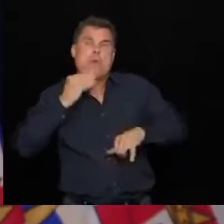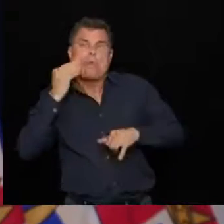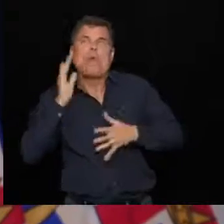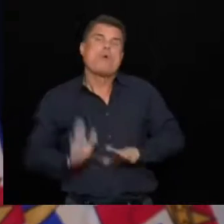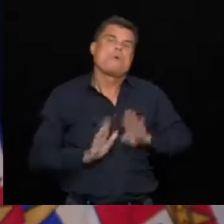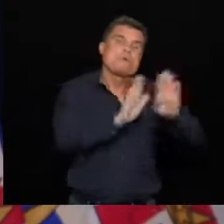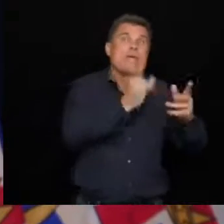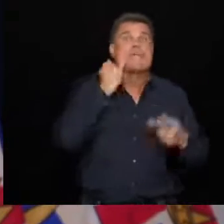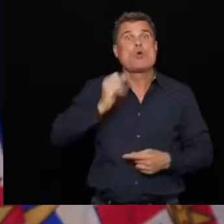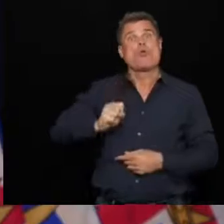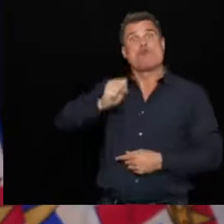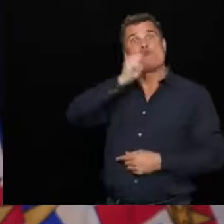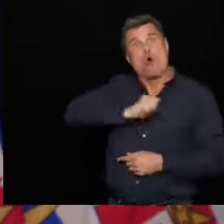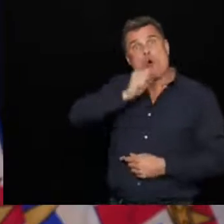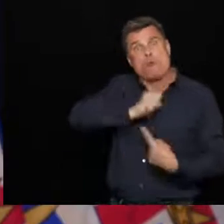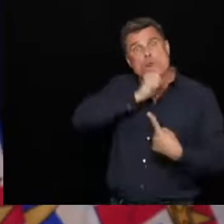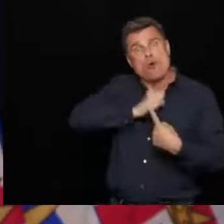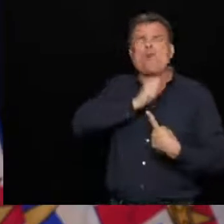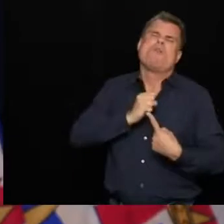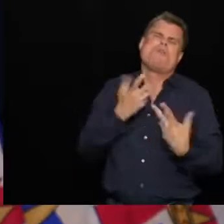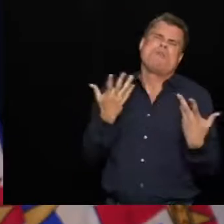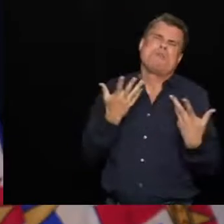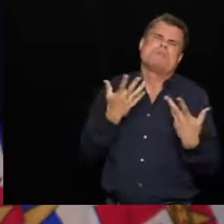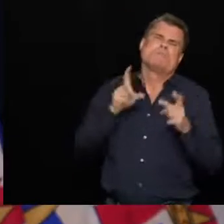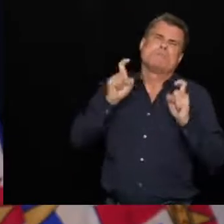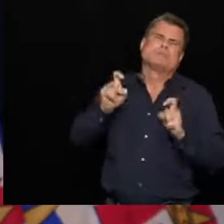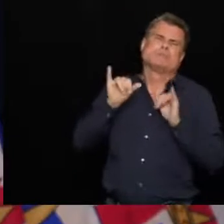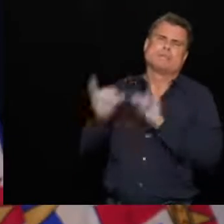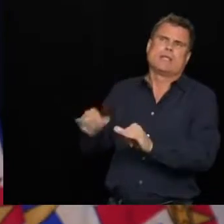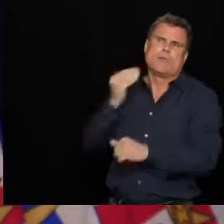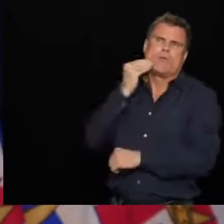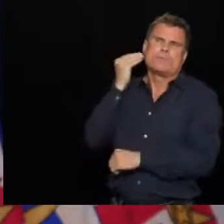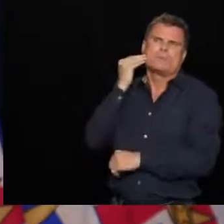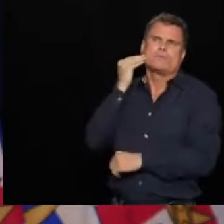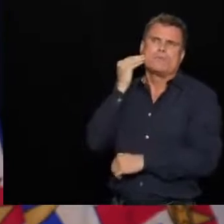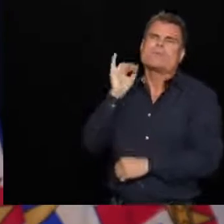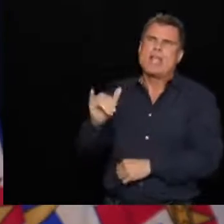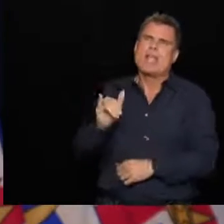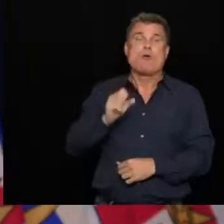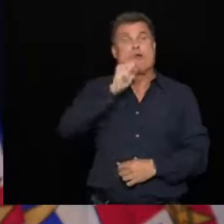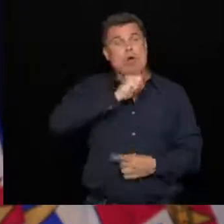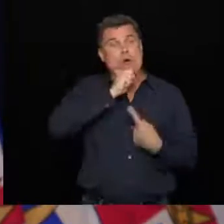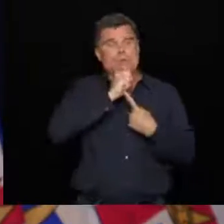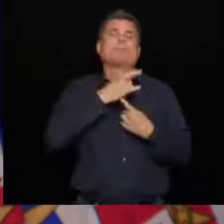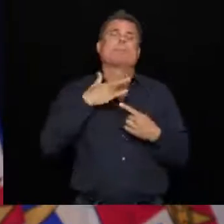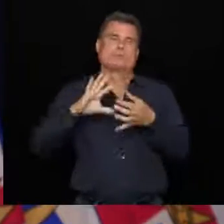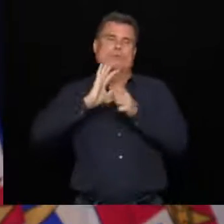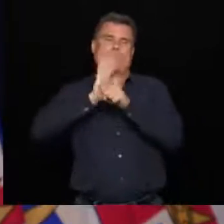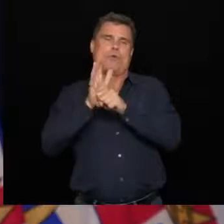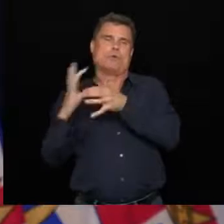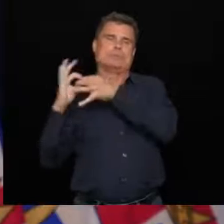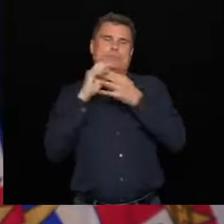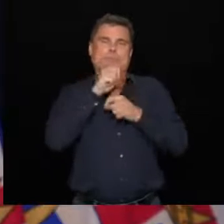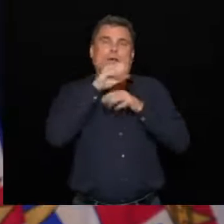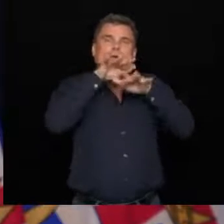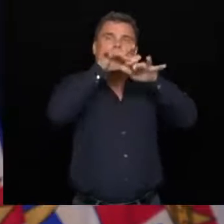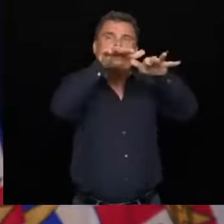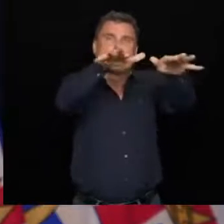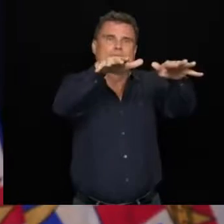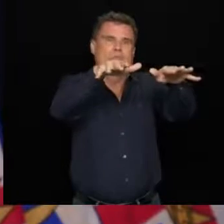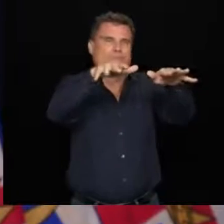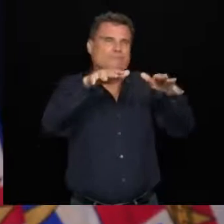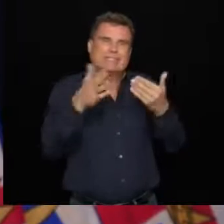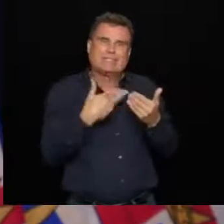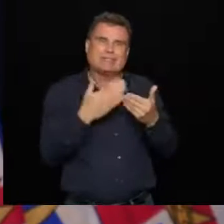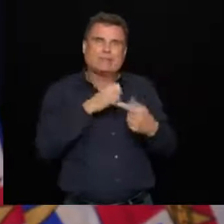where they're much more likely to be associated with something that may be transmissible to others, COVID and other things. But